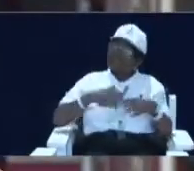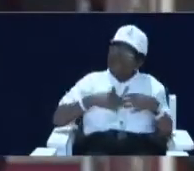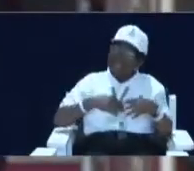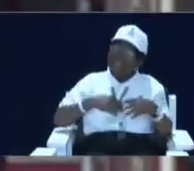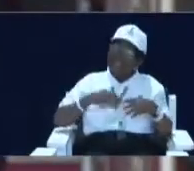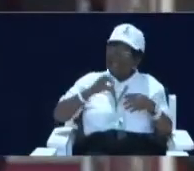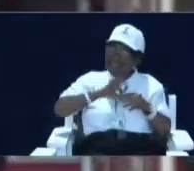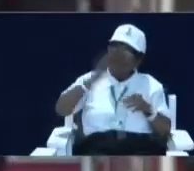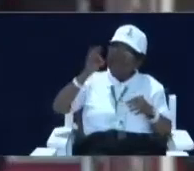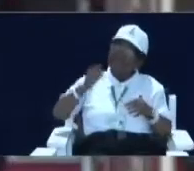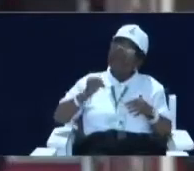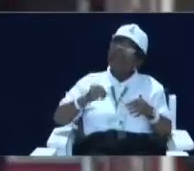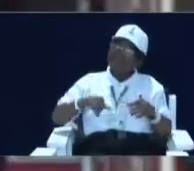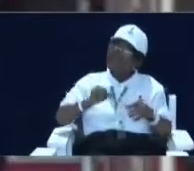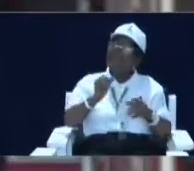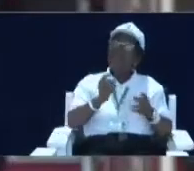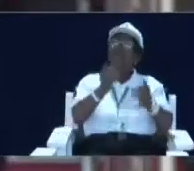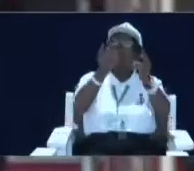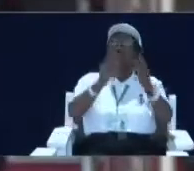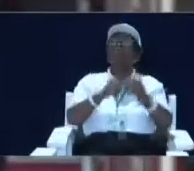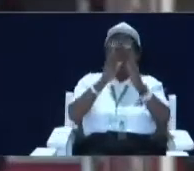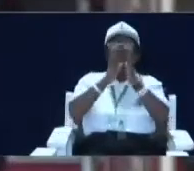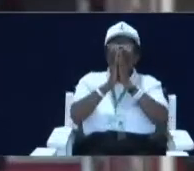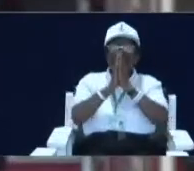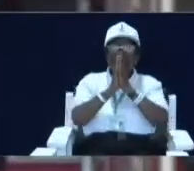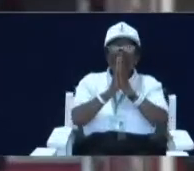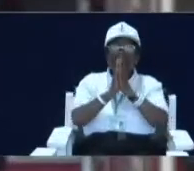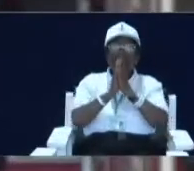So after I got warm a little, I came out.